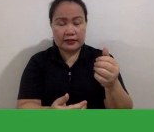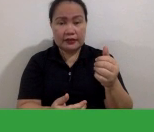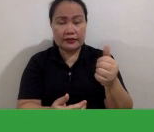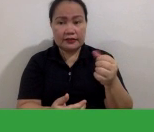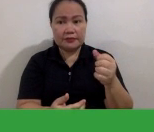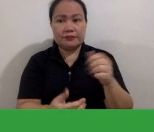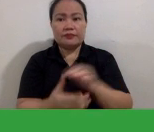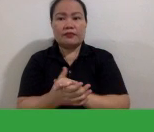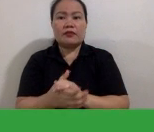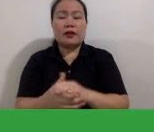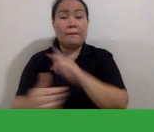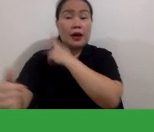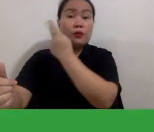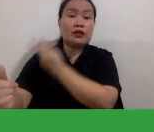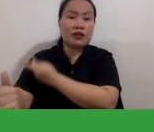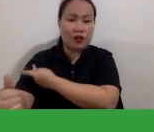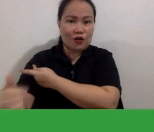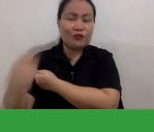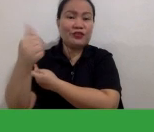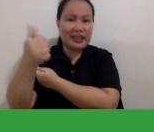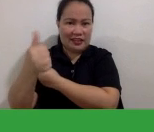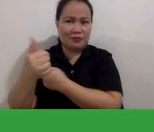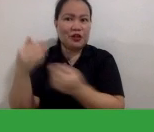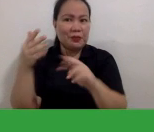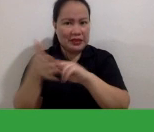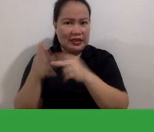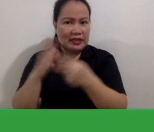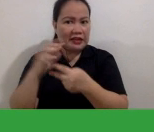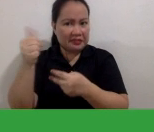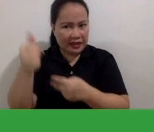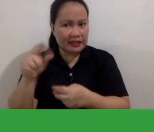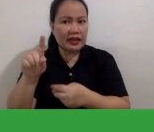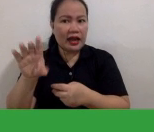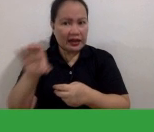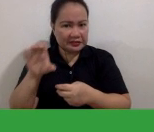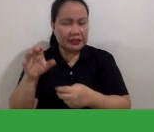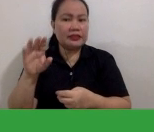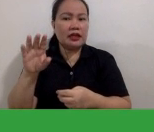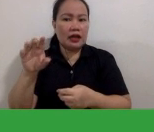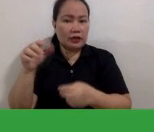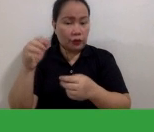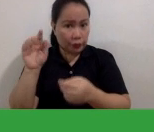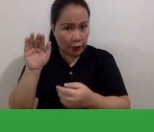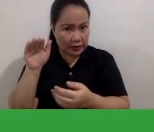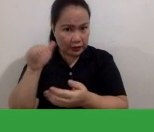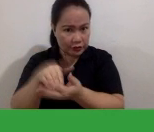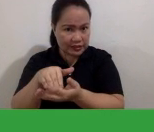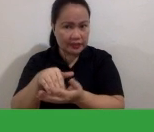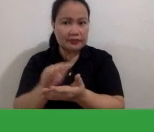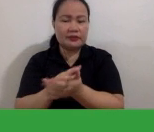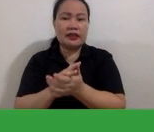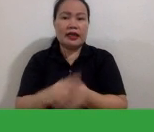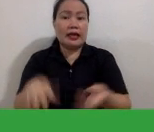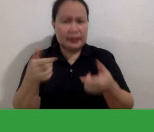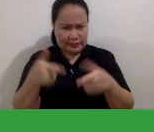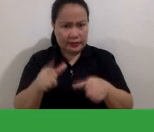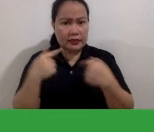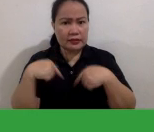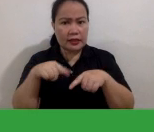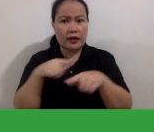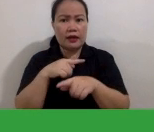say power of 10, 10, hundreds, thousands, 10,000s, ganon. Okay, now let us